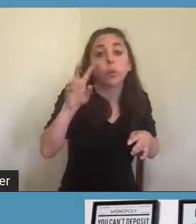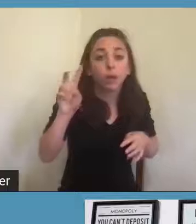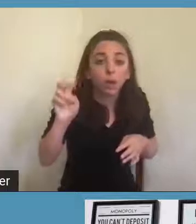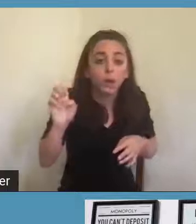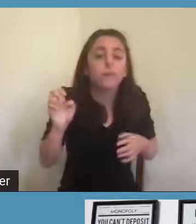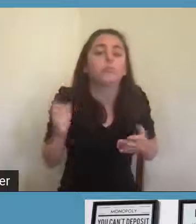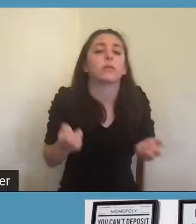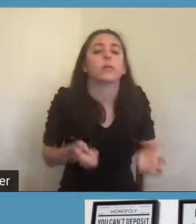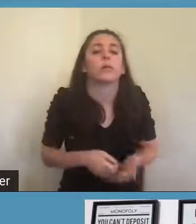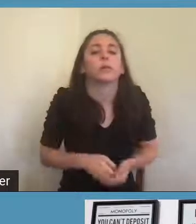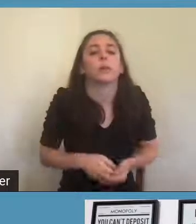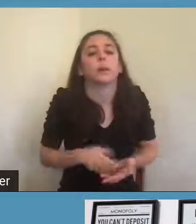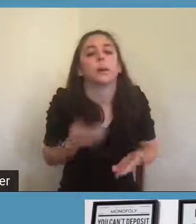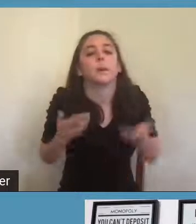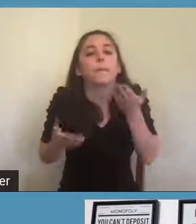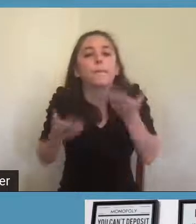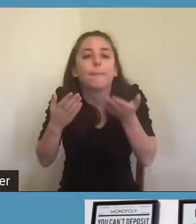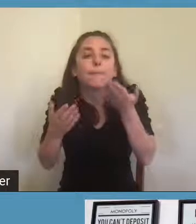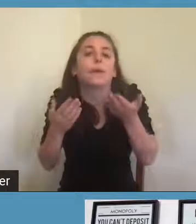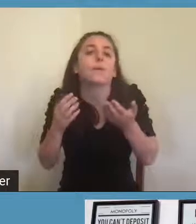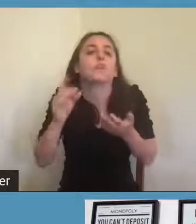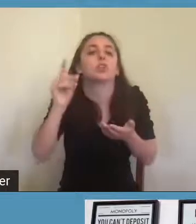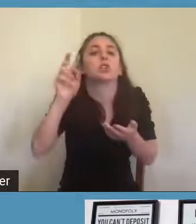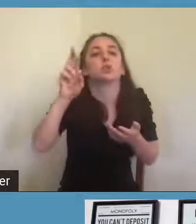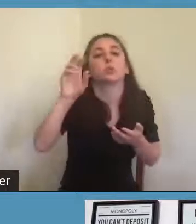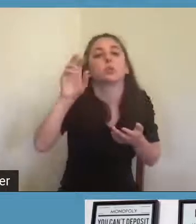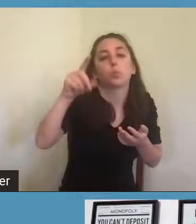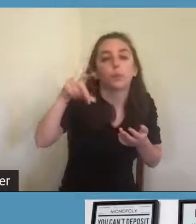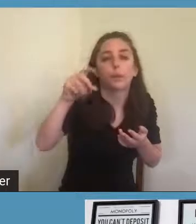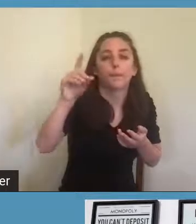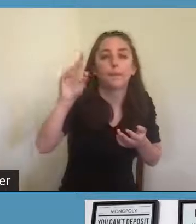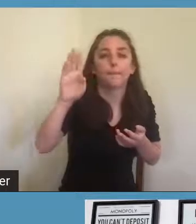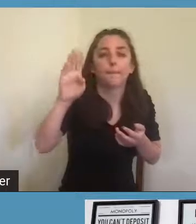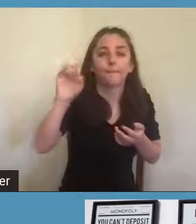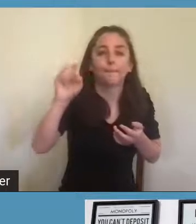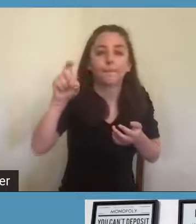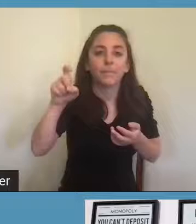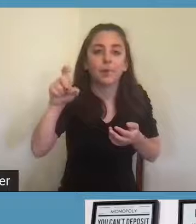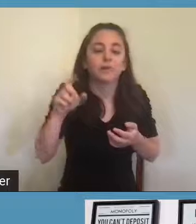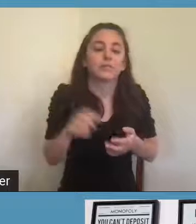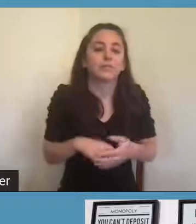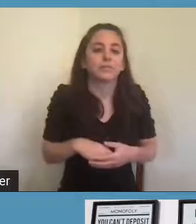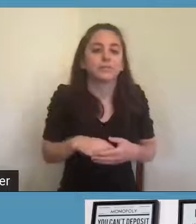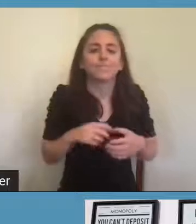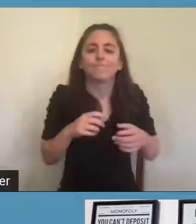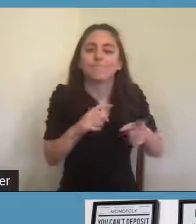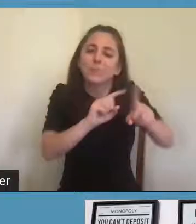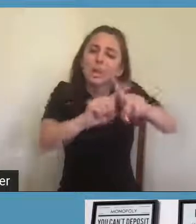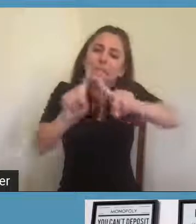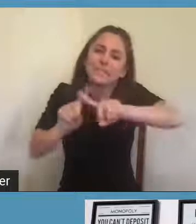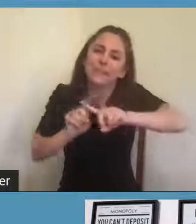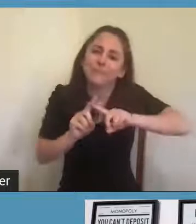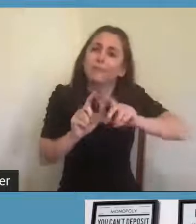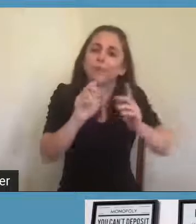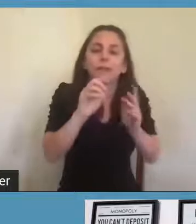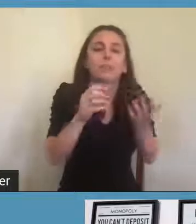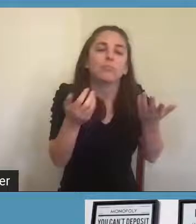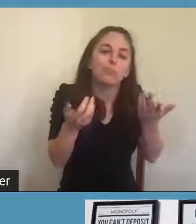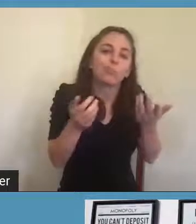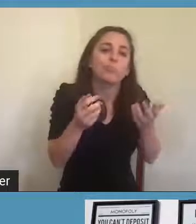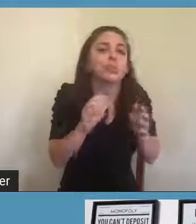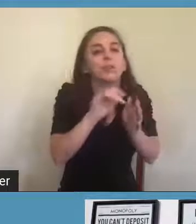might be a Dropbox. For some, it might be Vimeo.com. For some, it might even be YouTube, just to kind of